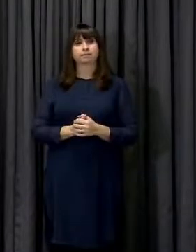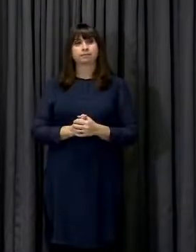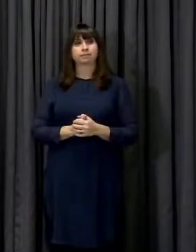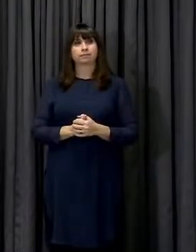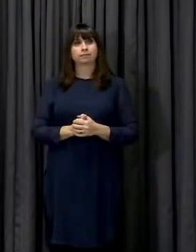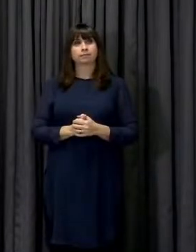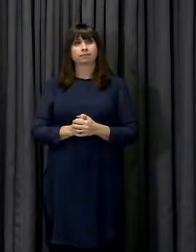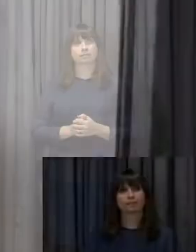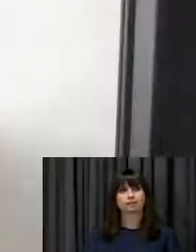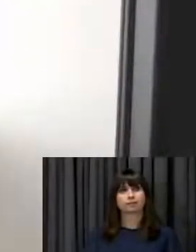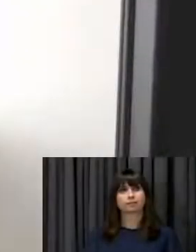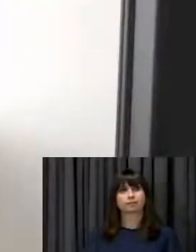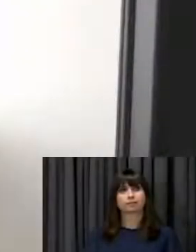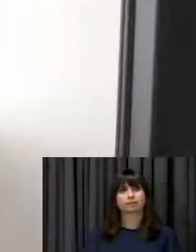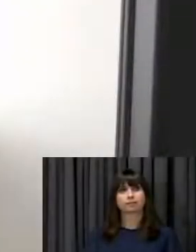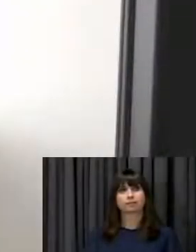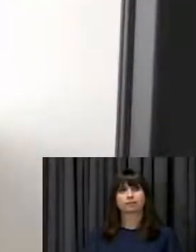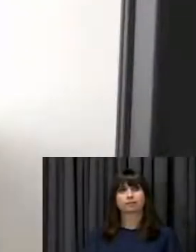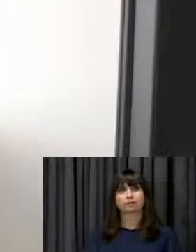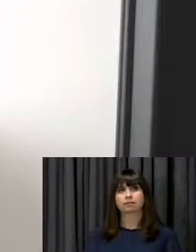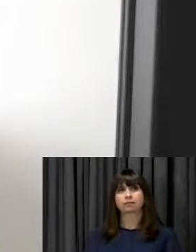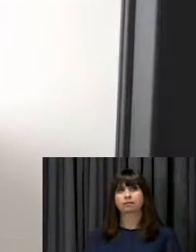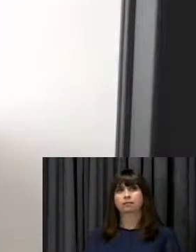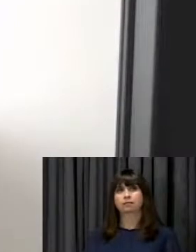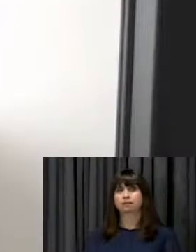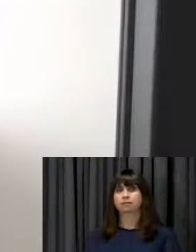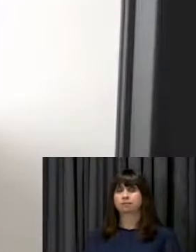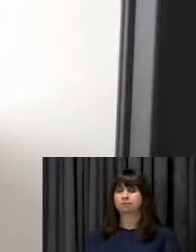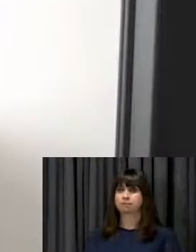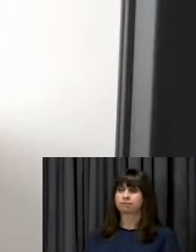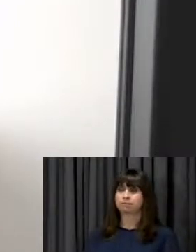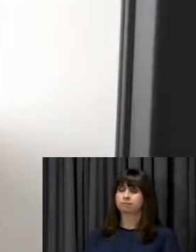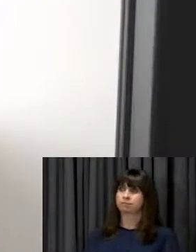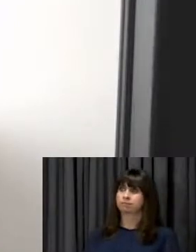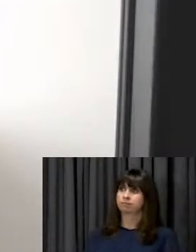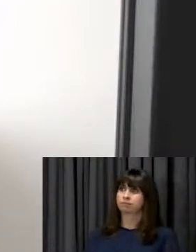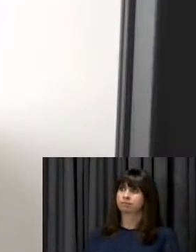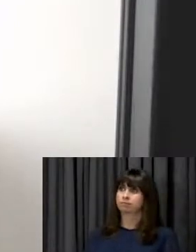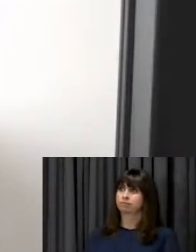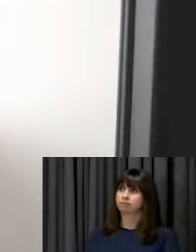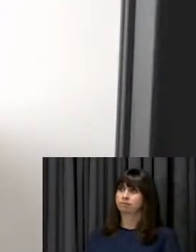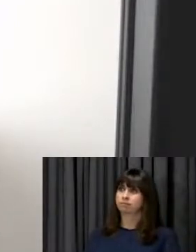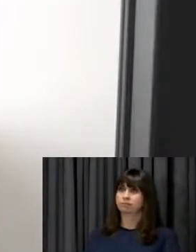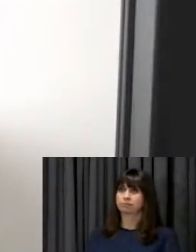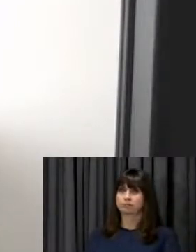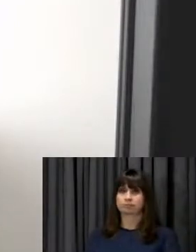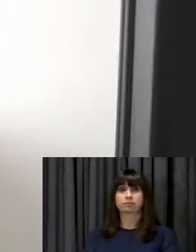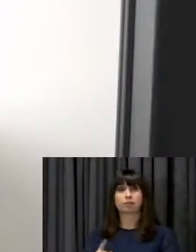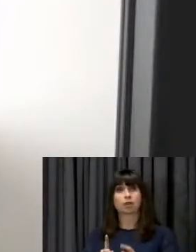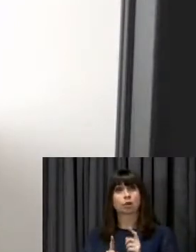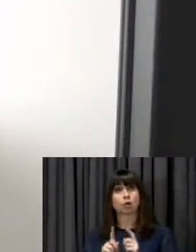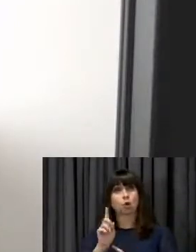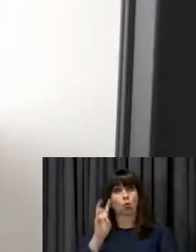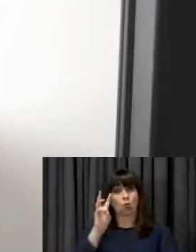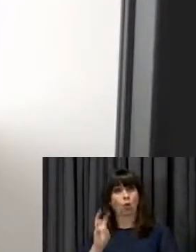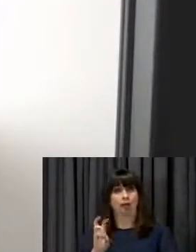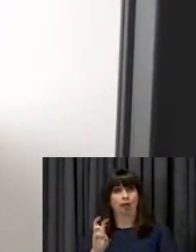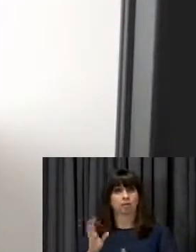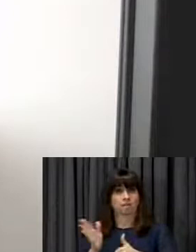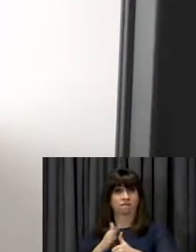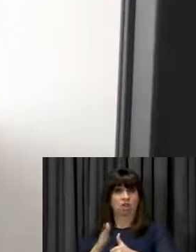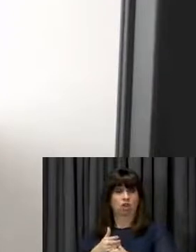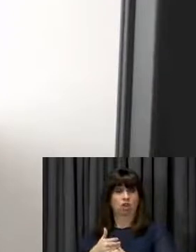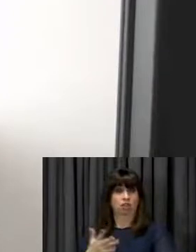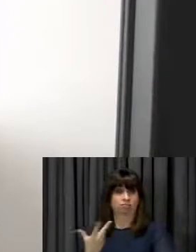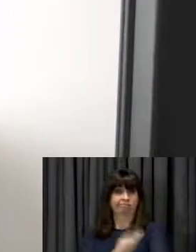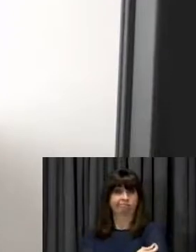Good afternoon, Minister. At the moment, it's not clear exactly where the first vaccines will be administered in North Wales or when it will